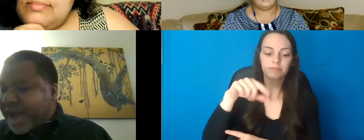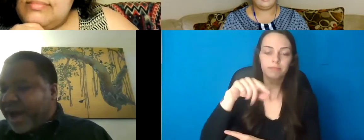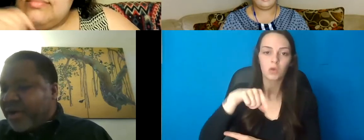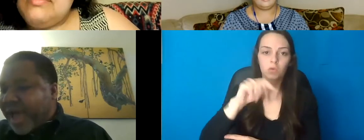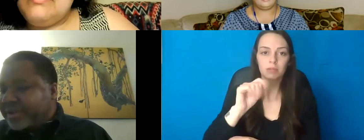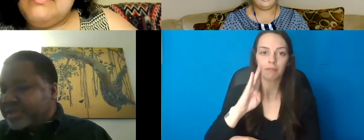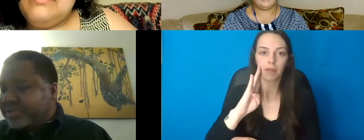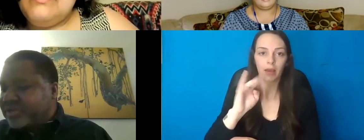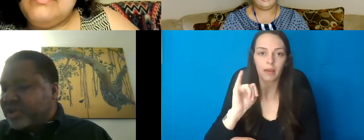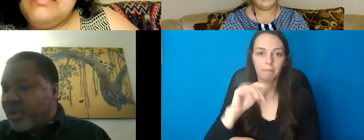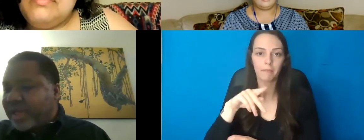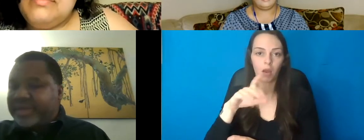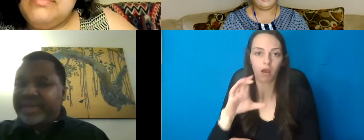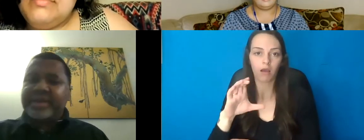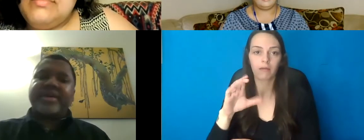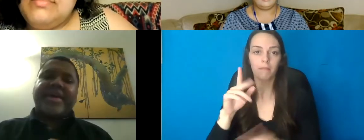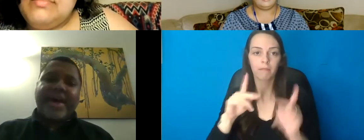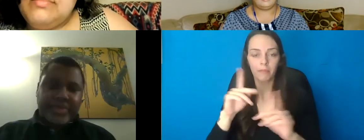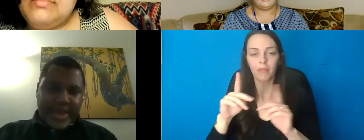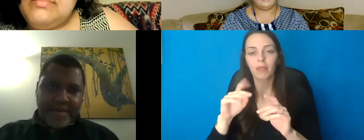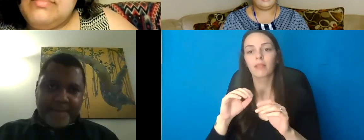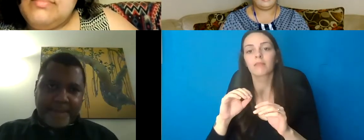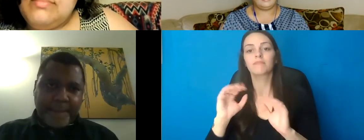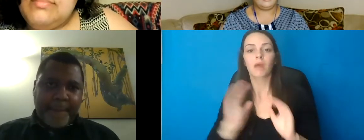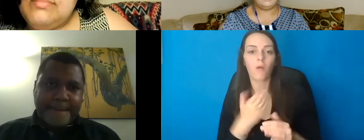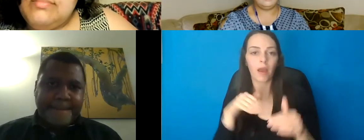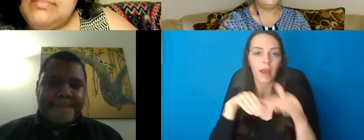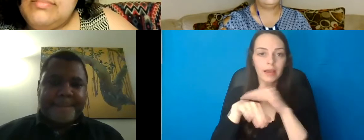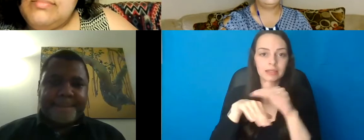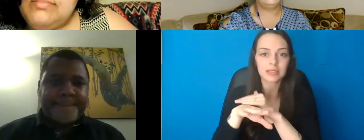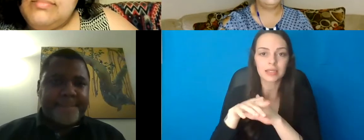and our access to quality healthcare?